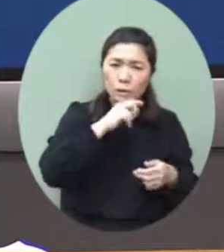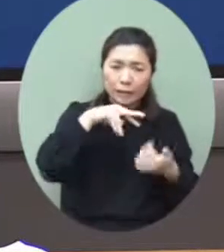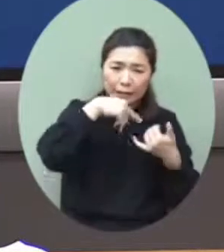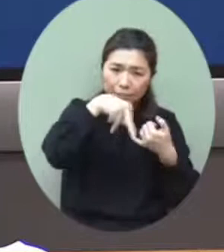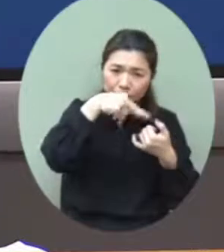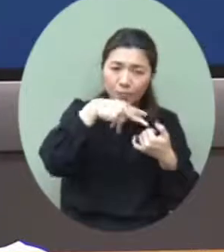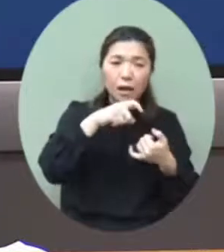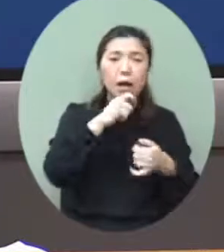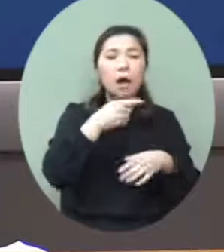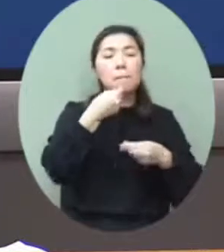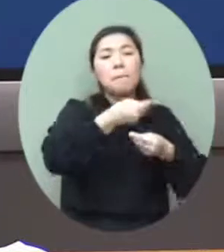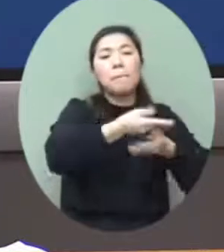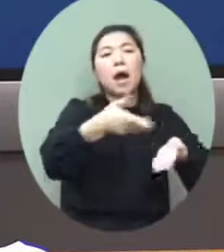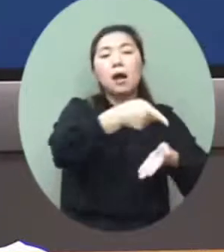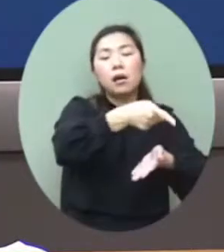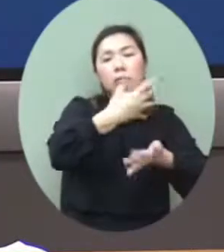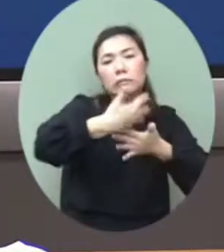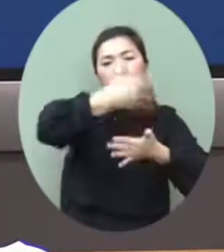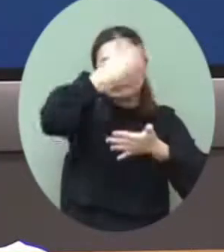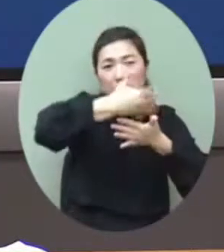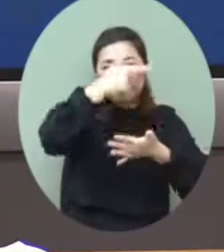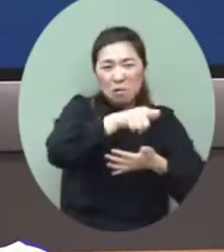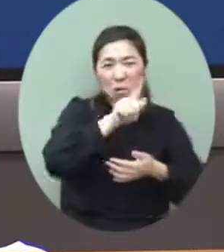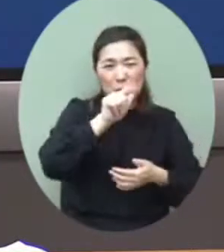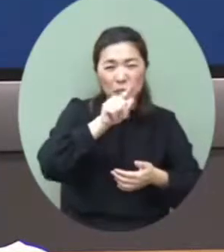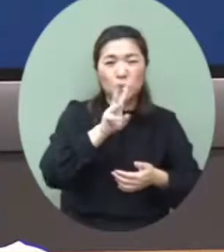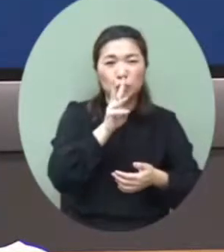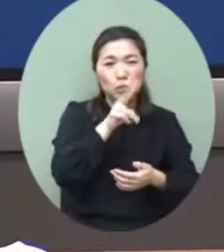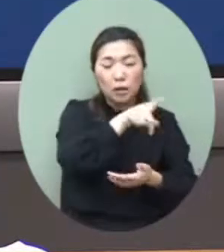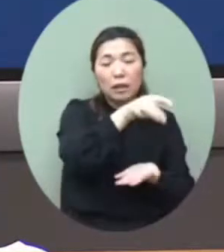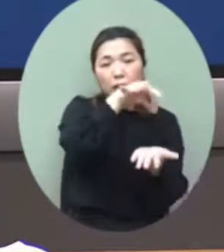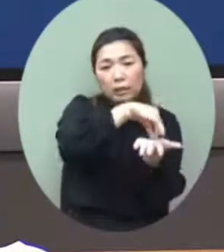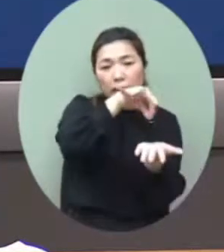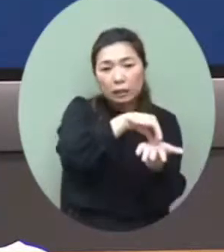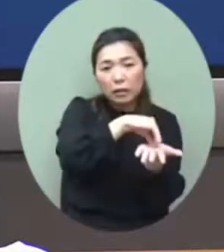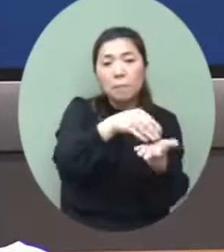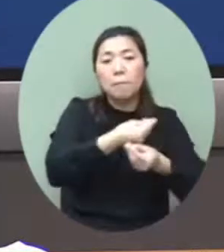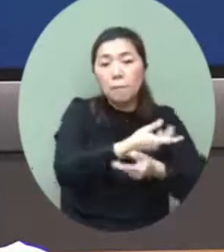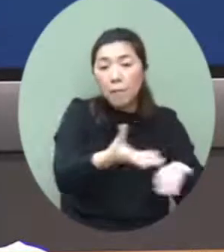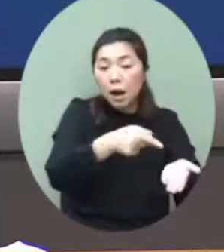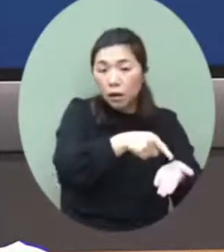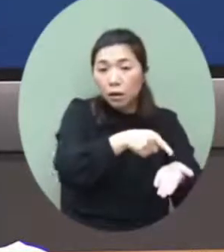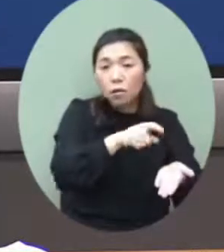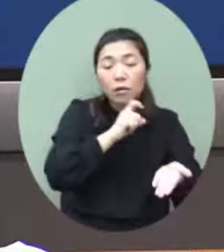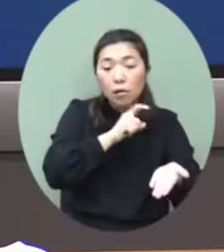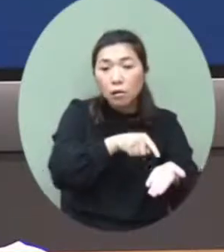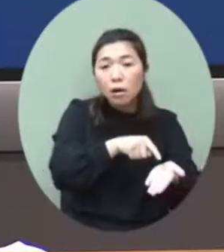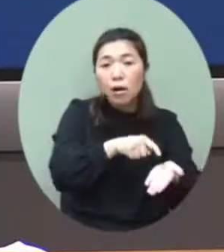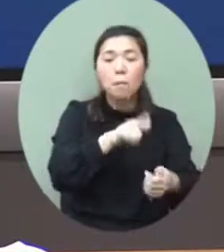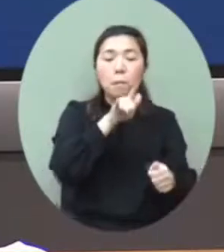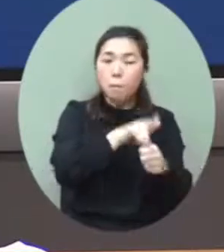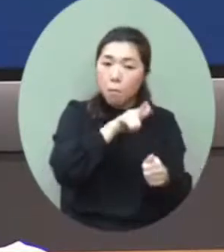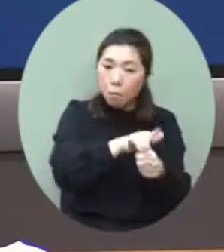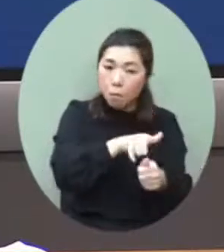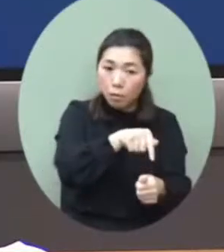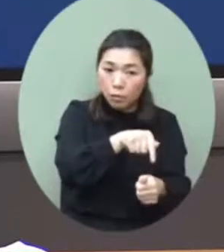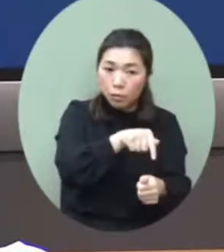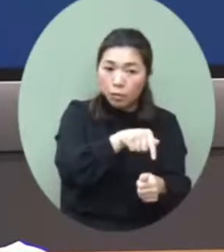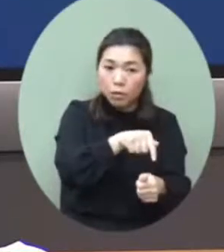now number over 8 million packs or kits. Now, HAD is